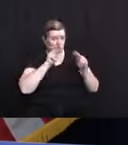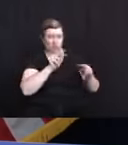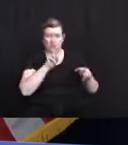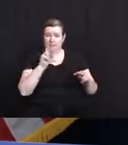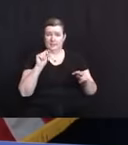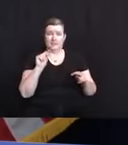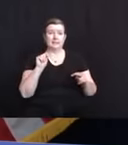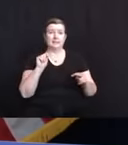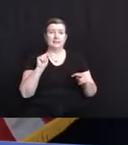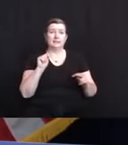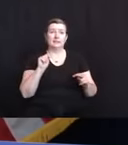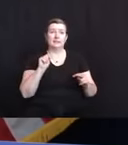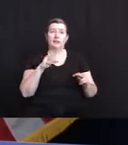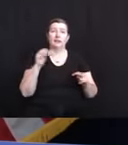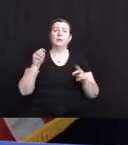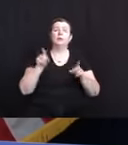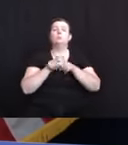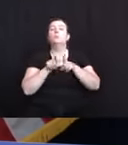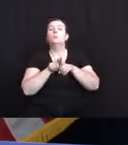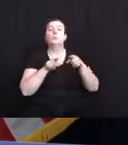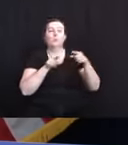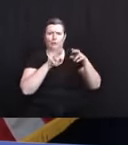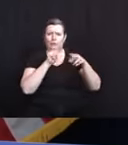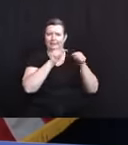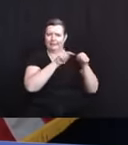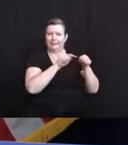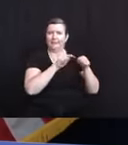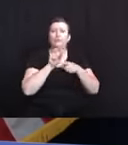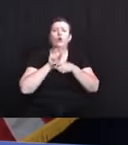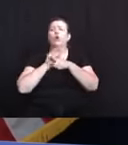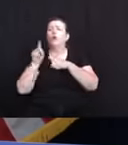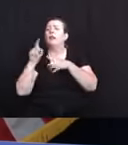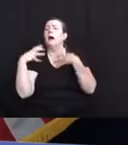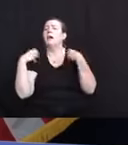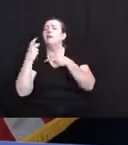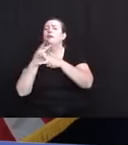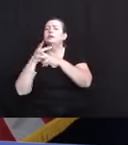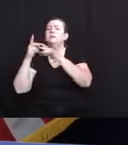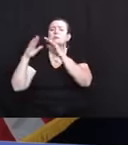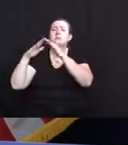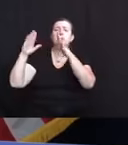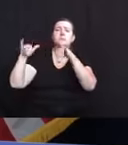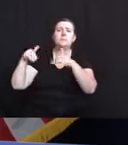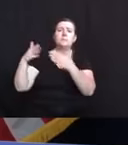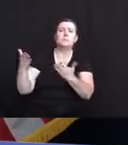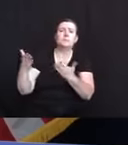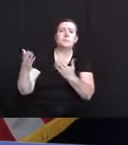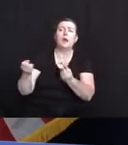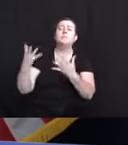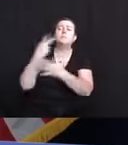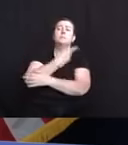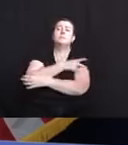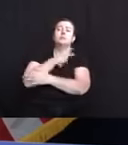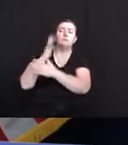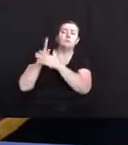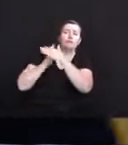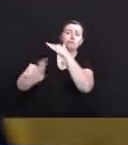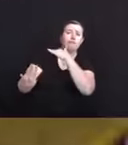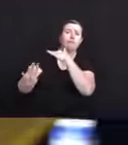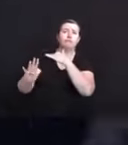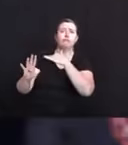are seeing and able to accommodate in terms of their ability to treat patients as well. Judy, anything you want to add?